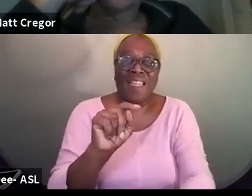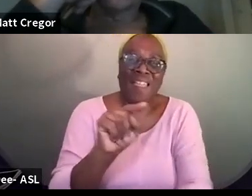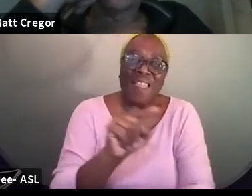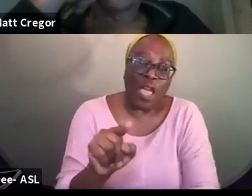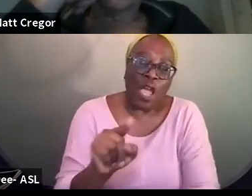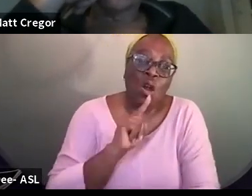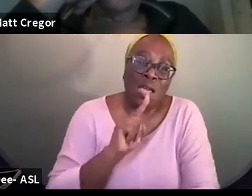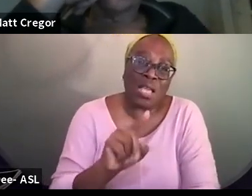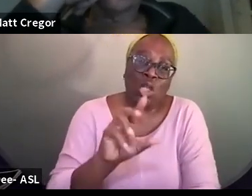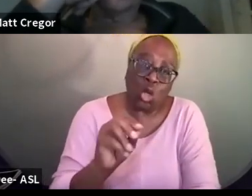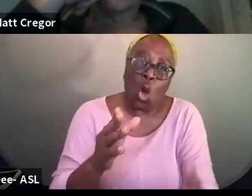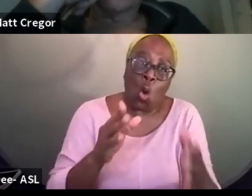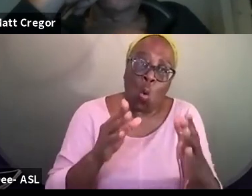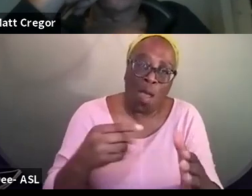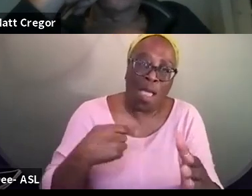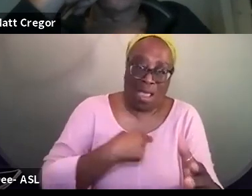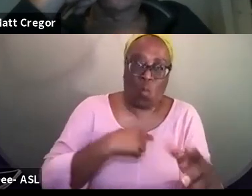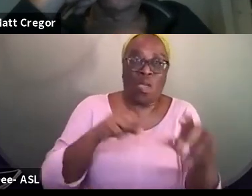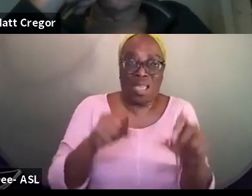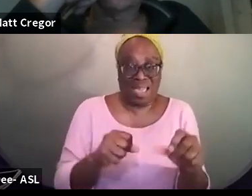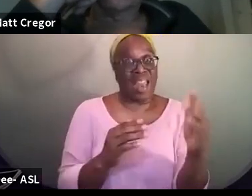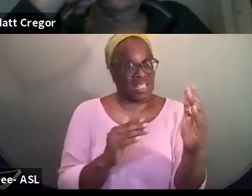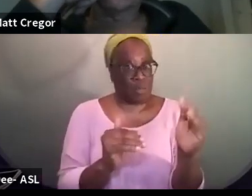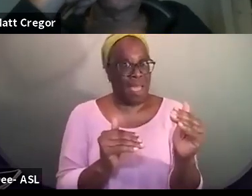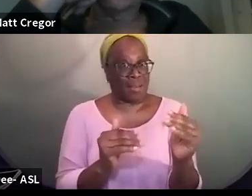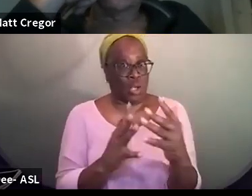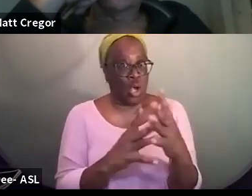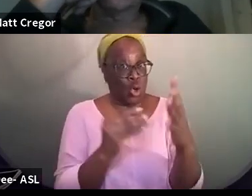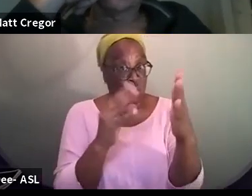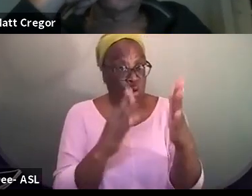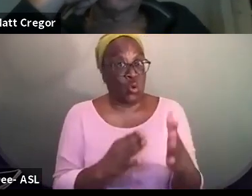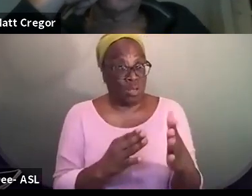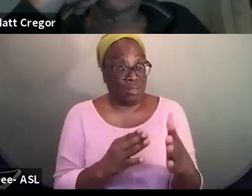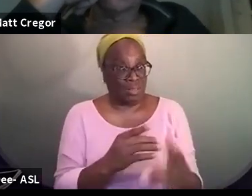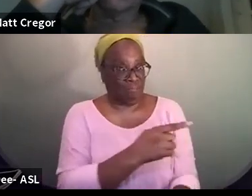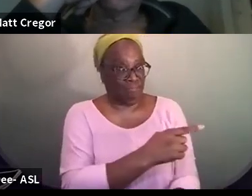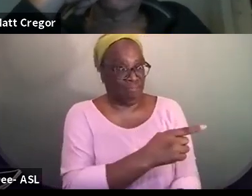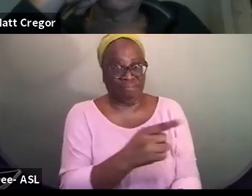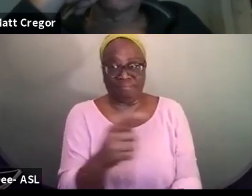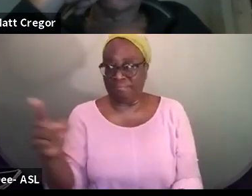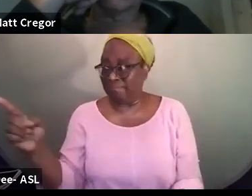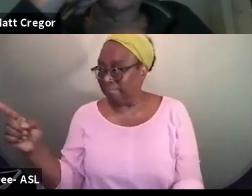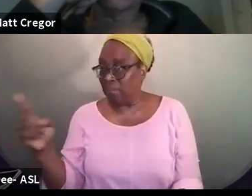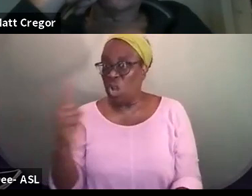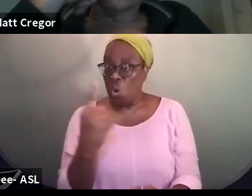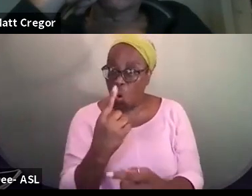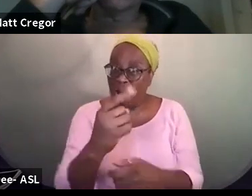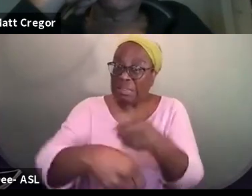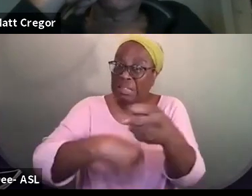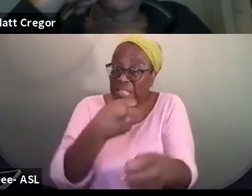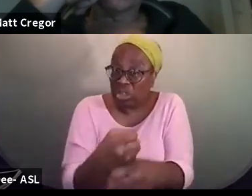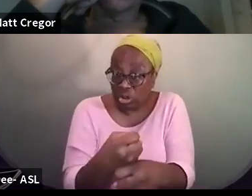we can expect students who have had over a year, nearly a